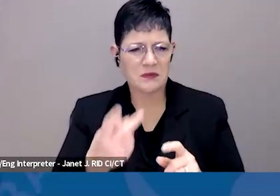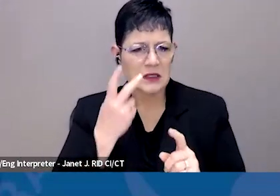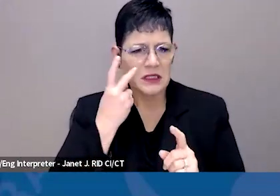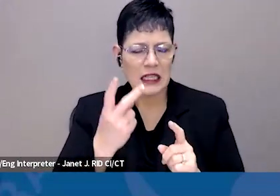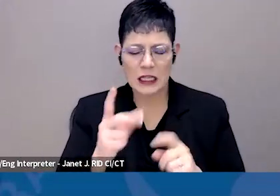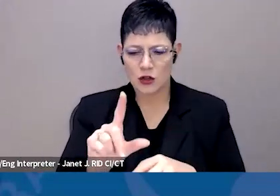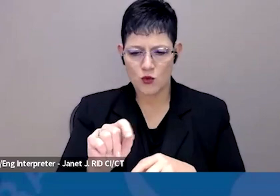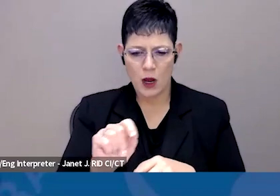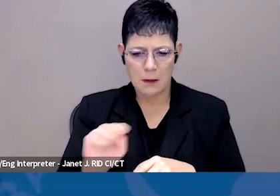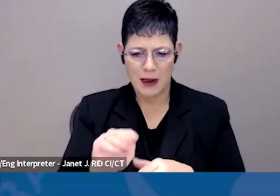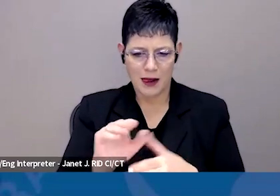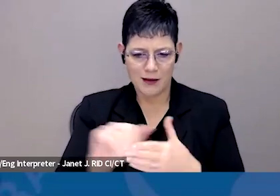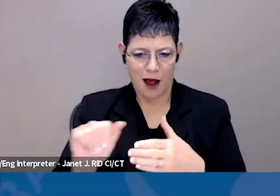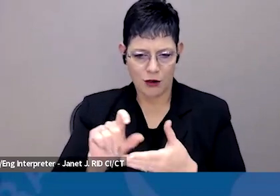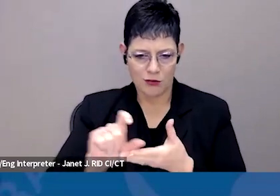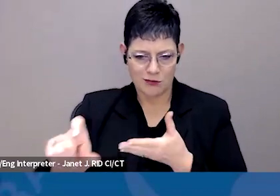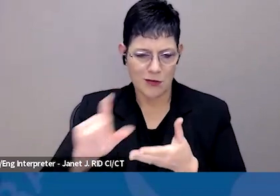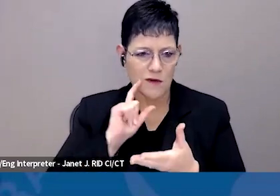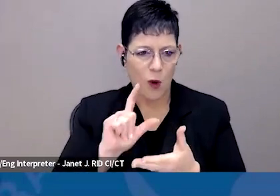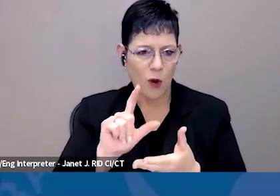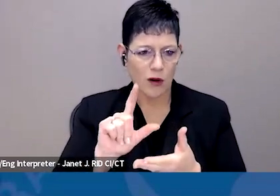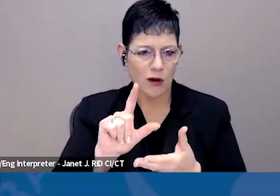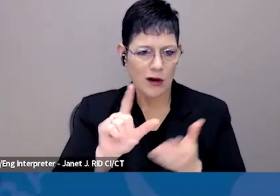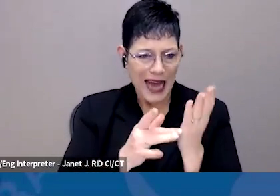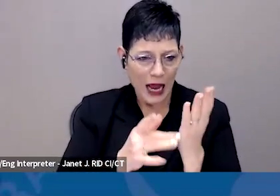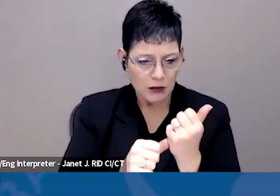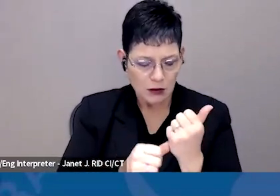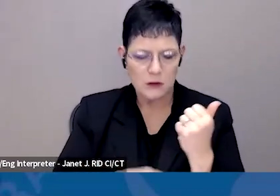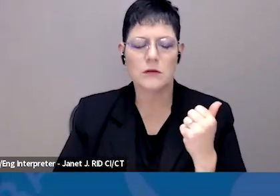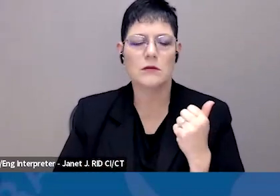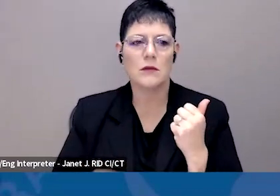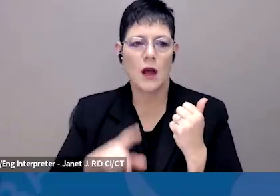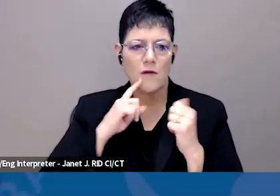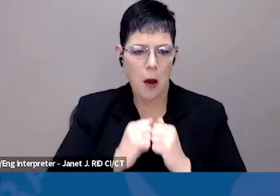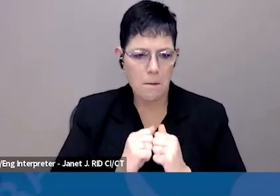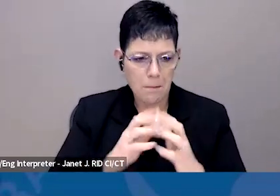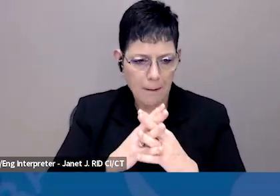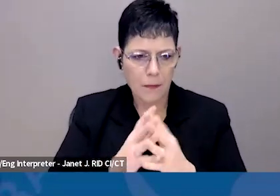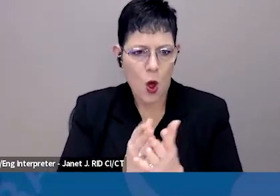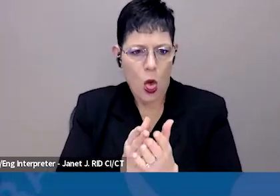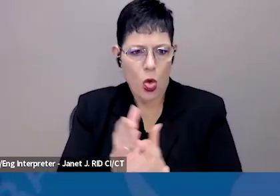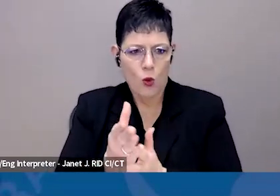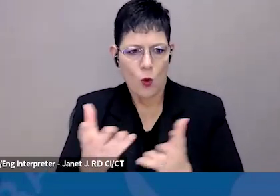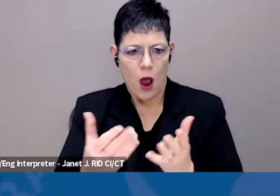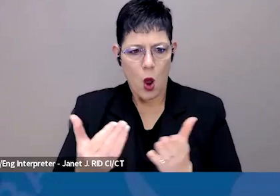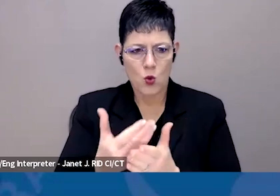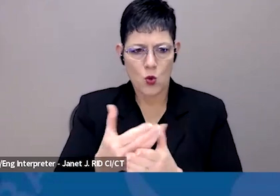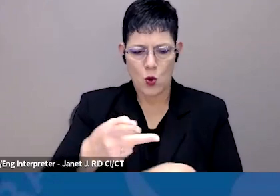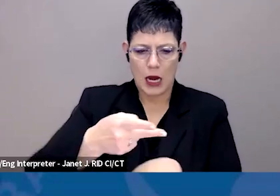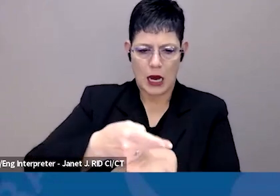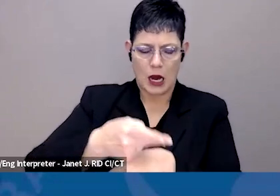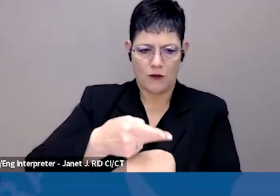million in new funding for technical assistance to support implementation of the strategy through ACL's new caregiver projects of